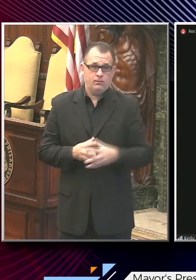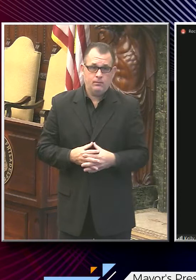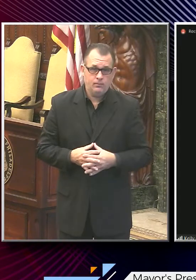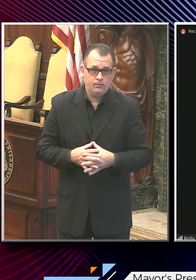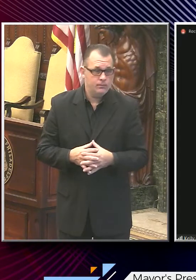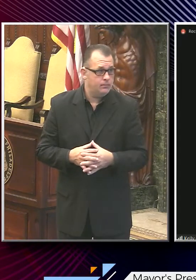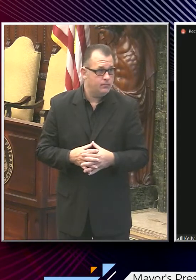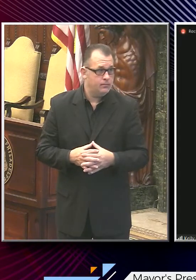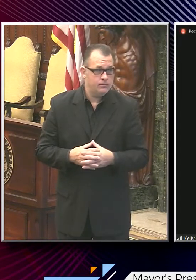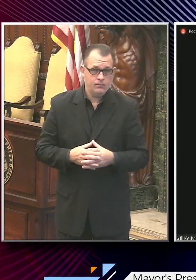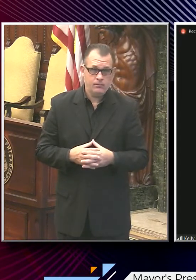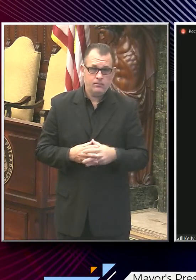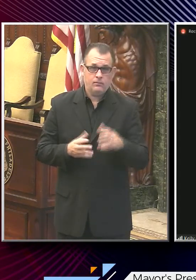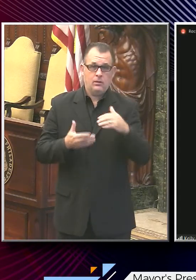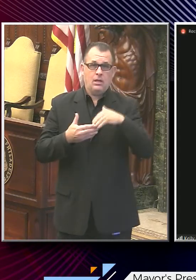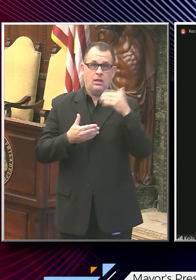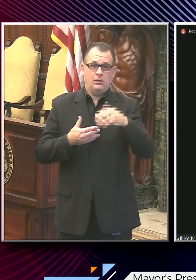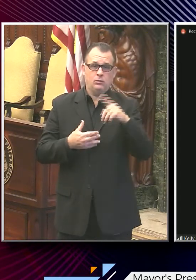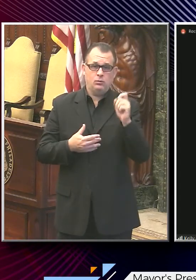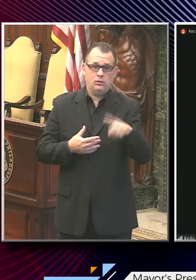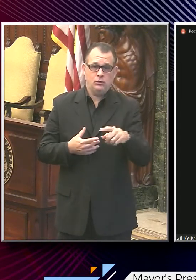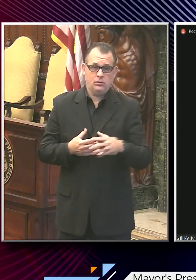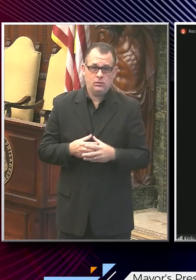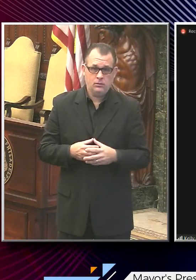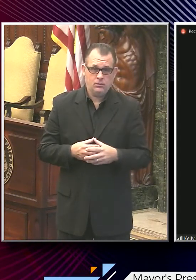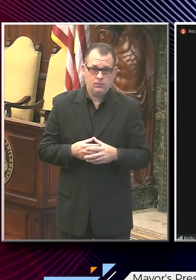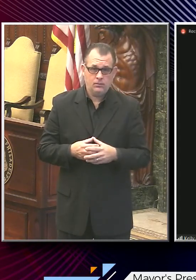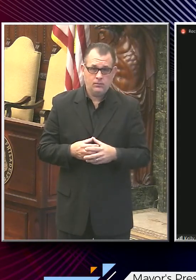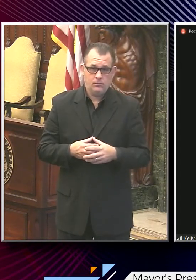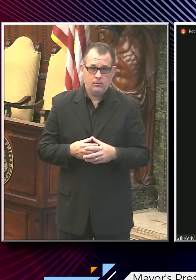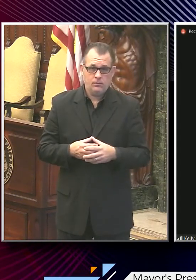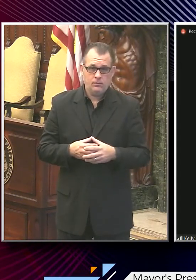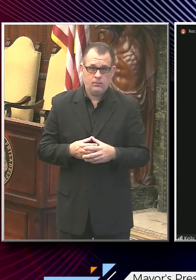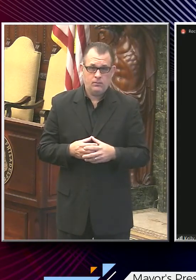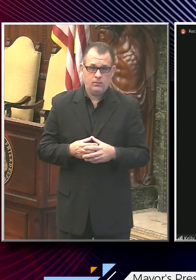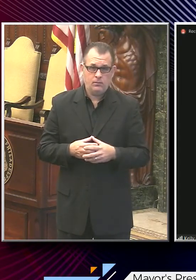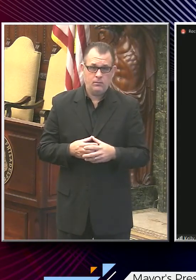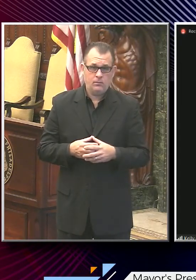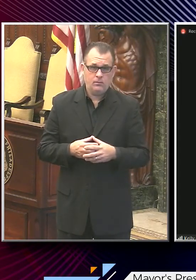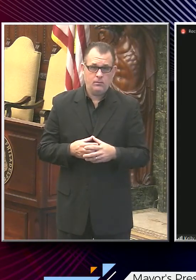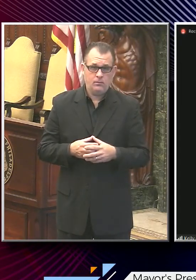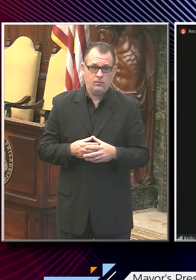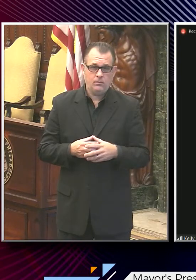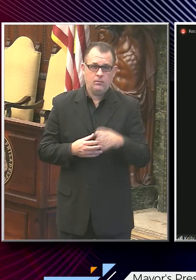All right, we are going to go to Dania Henninger with Billy Penn.